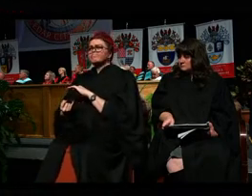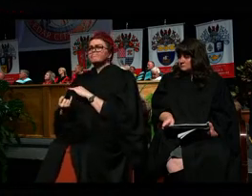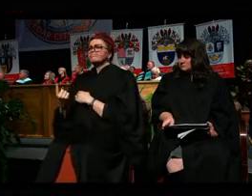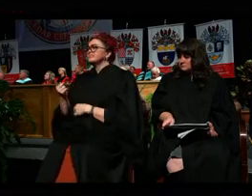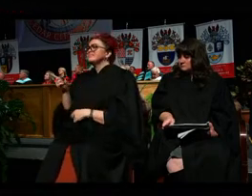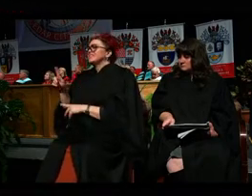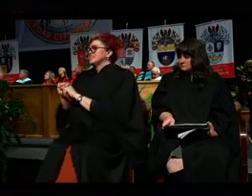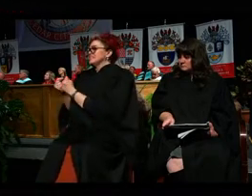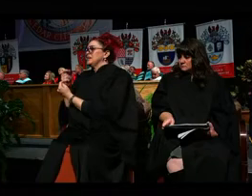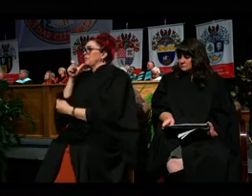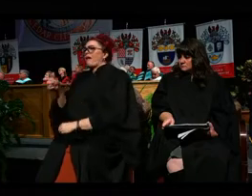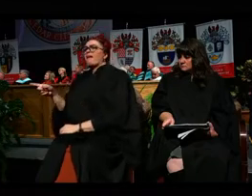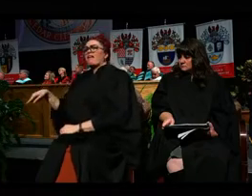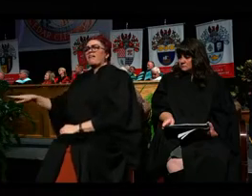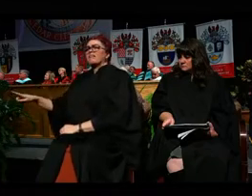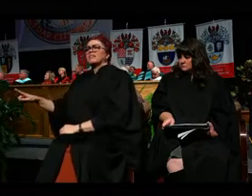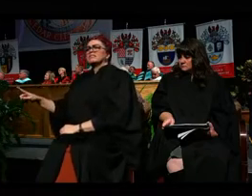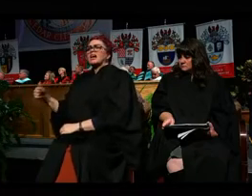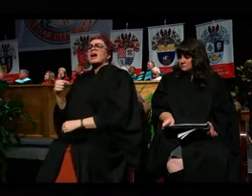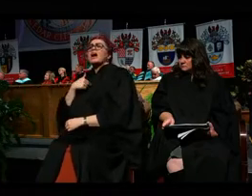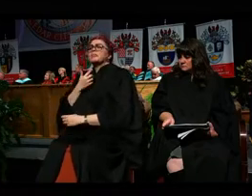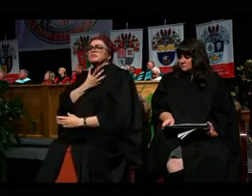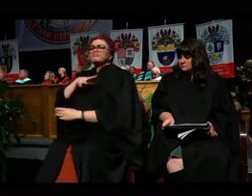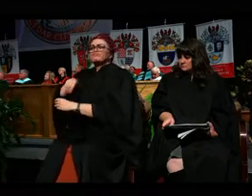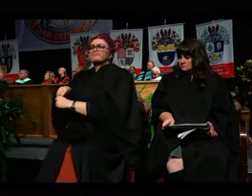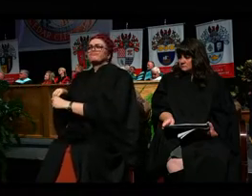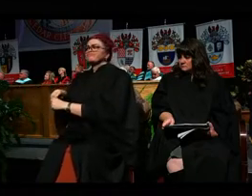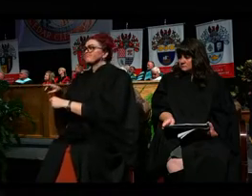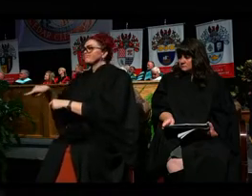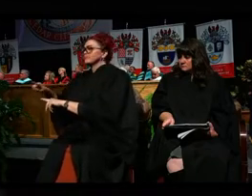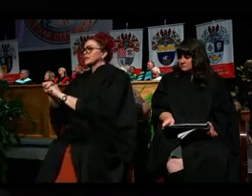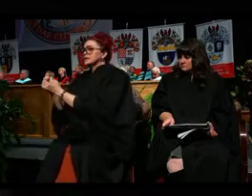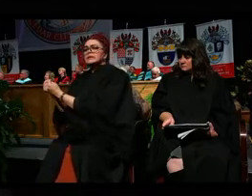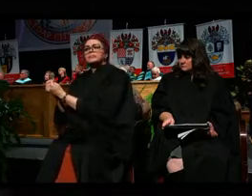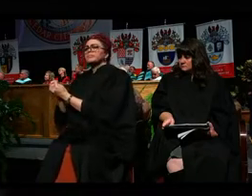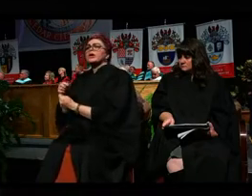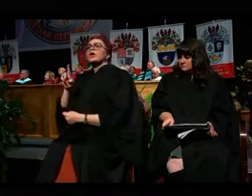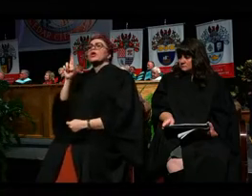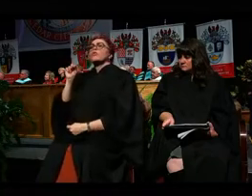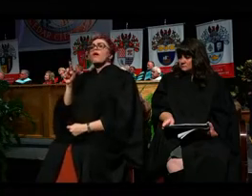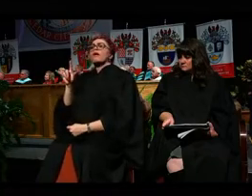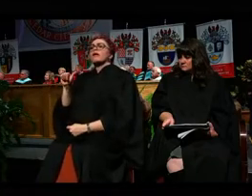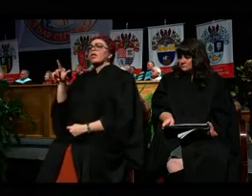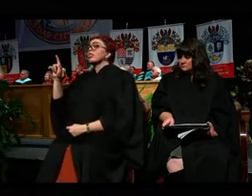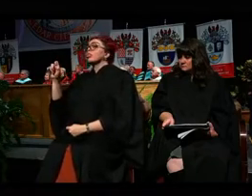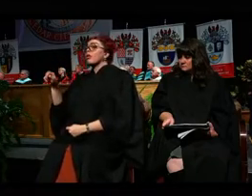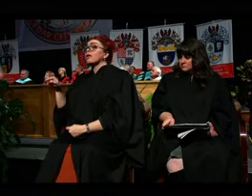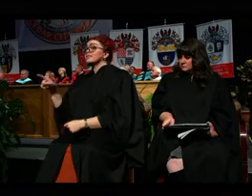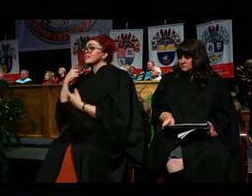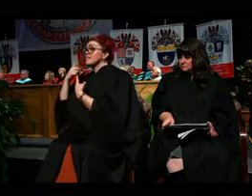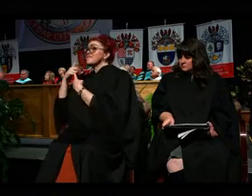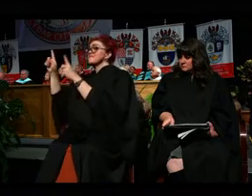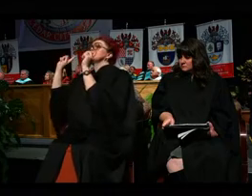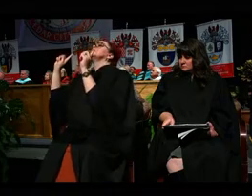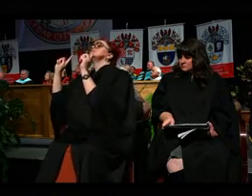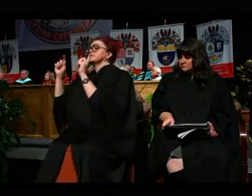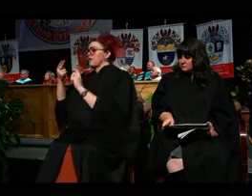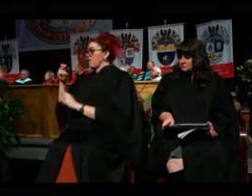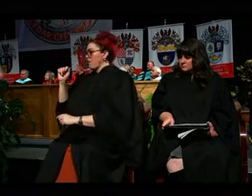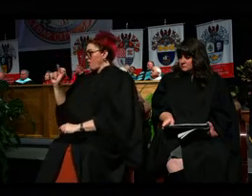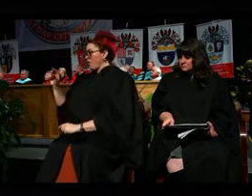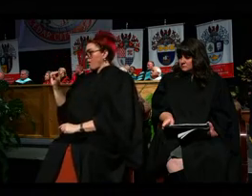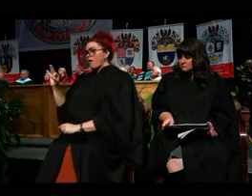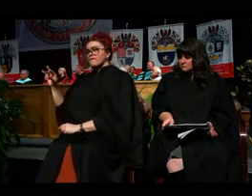team that I felt a part of. Ronnie Lott, famous Hall of Fame safety who was the leader of this